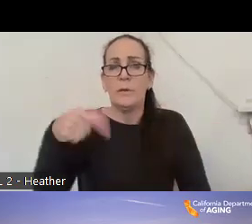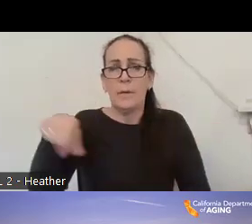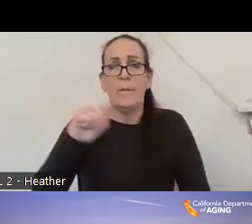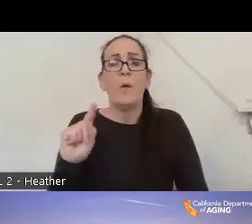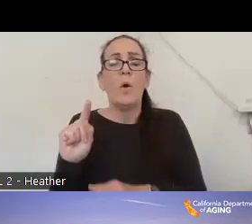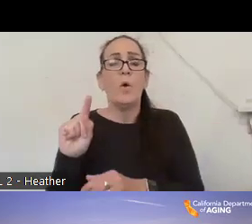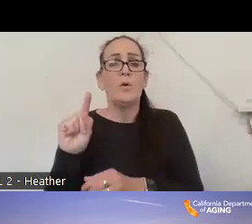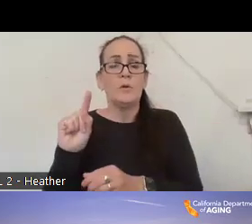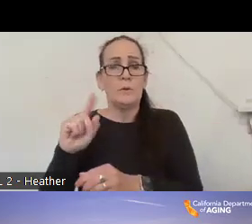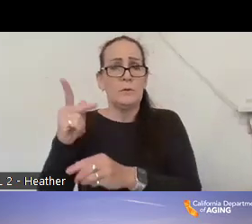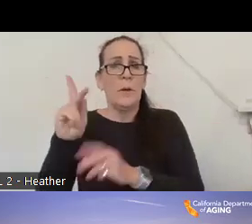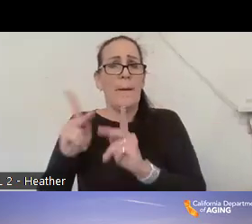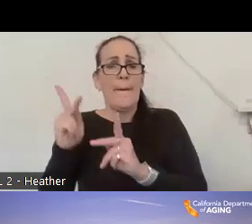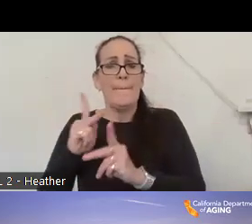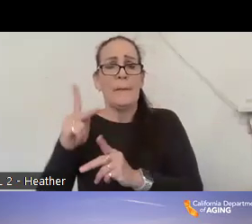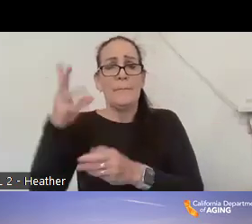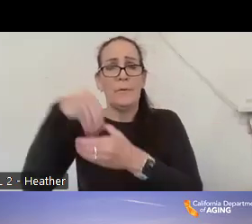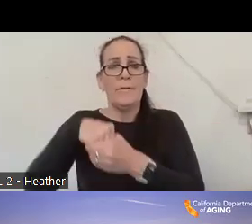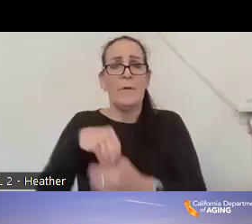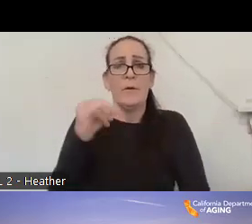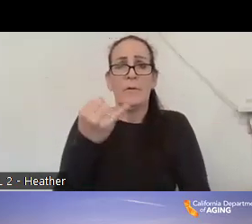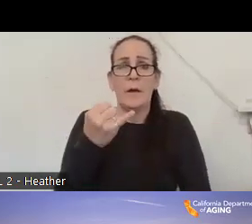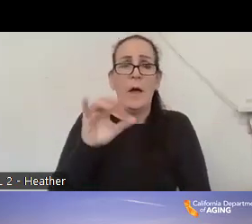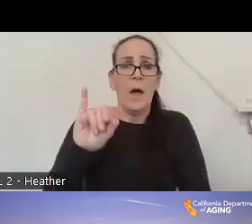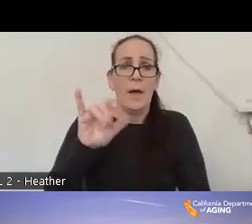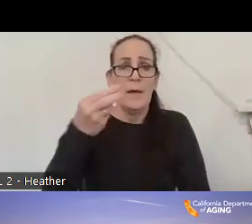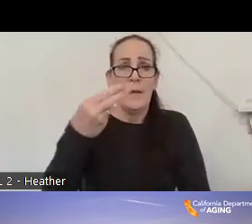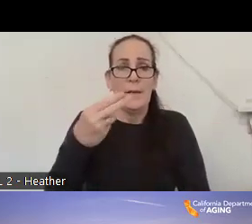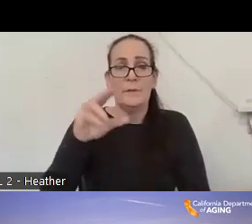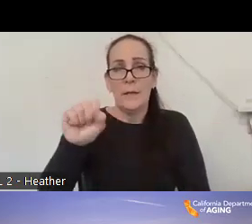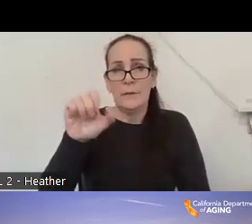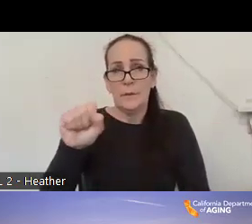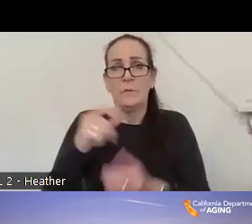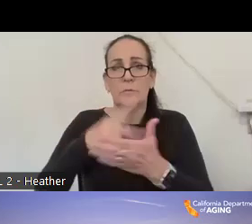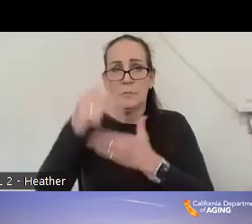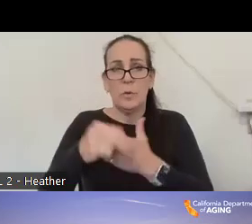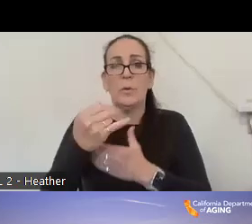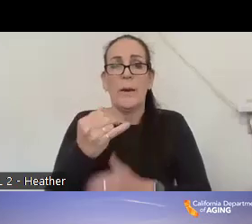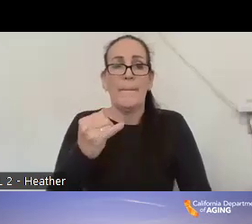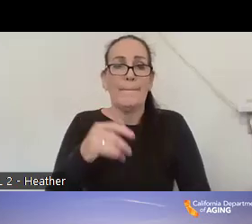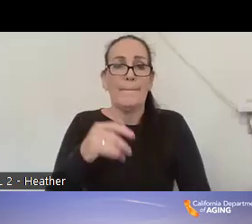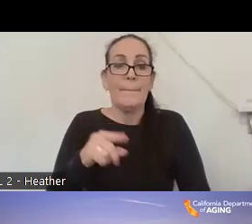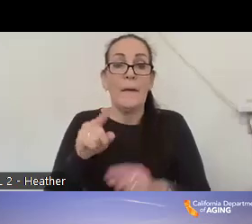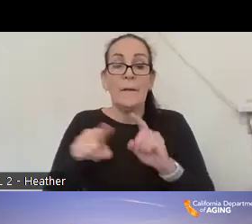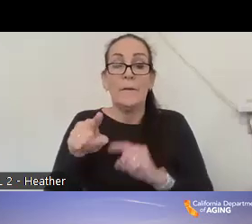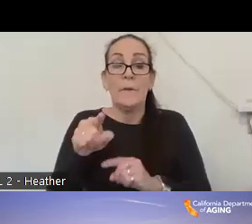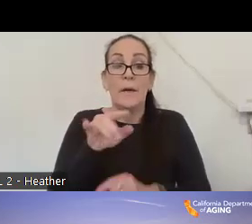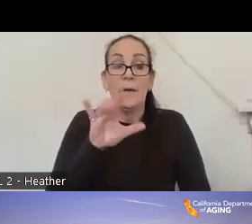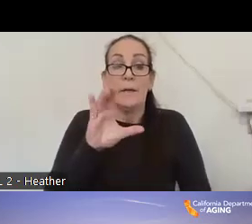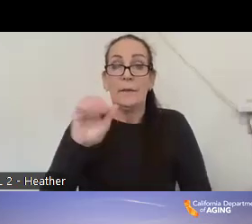IHSS program, whereas CalGrows offers the trainings for individuals who are